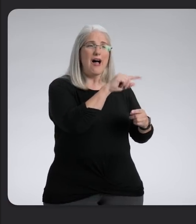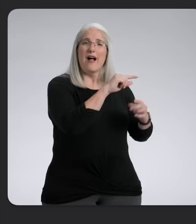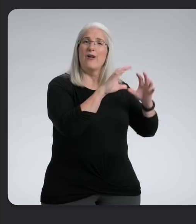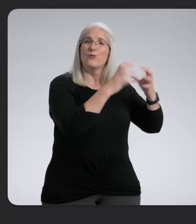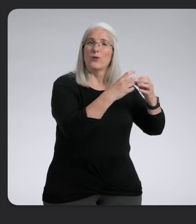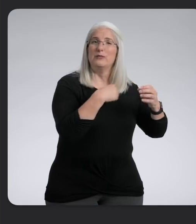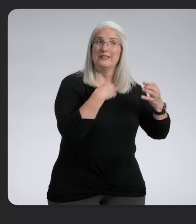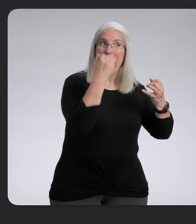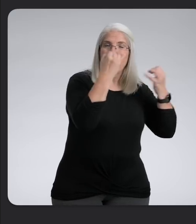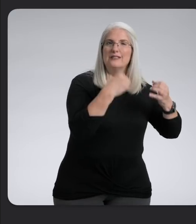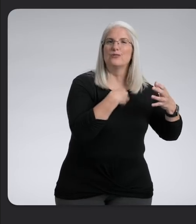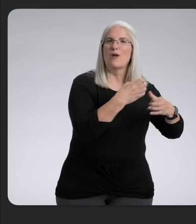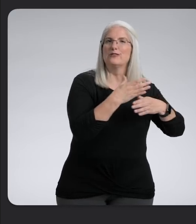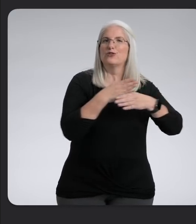email and send it off.